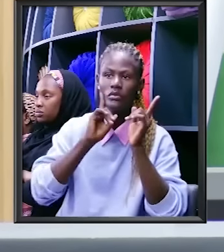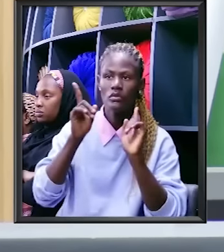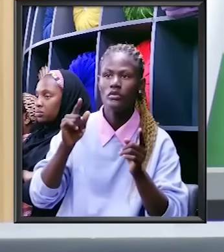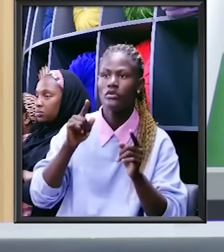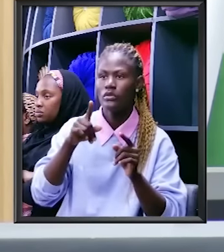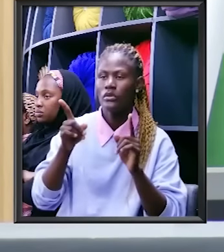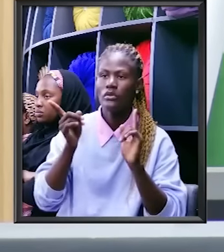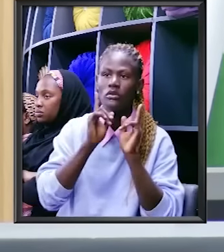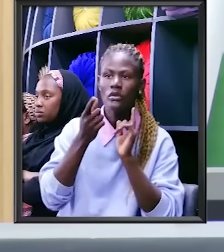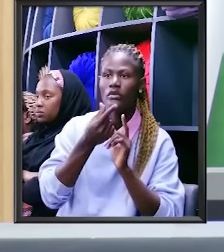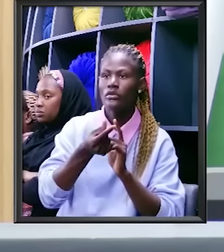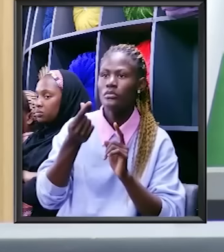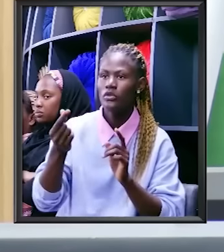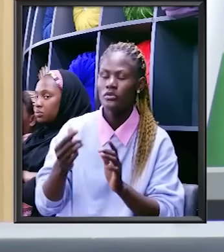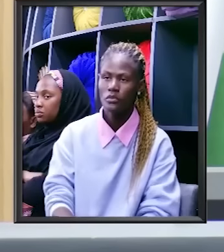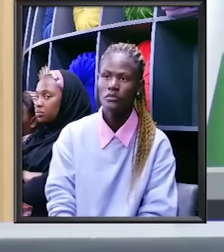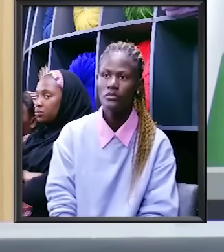small.